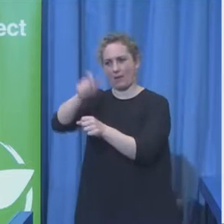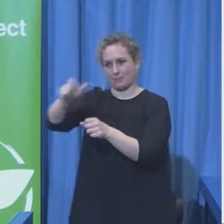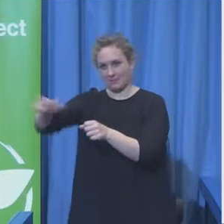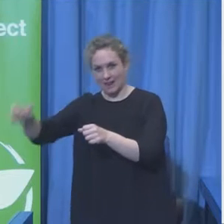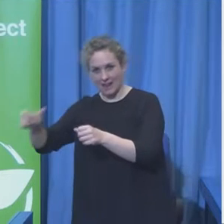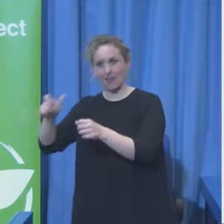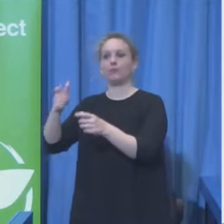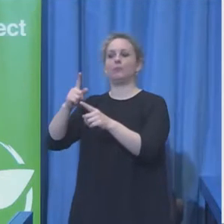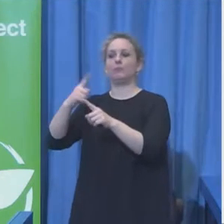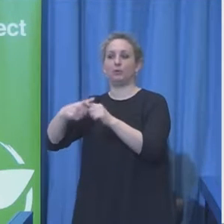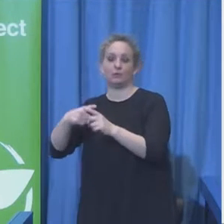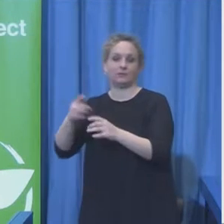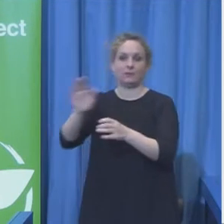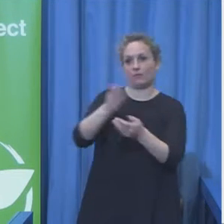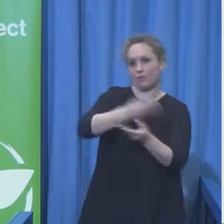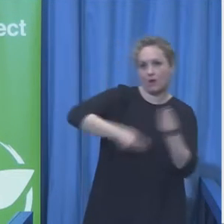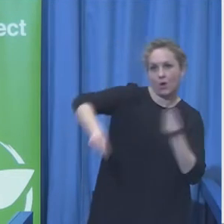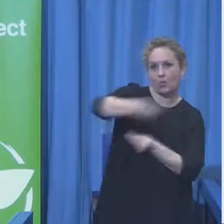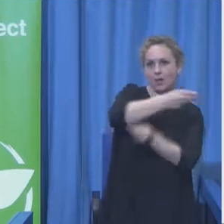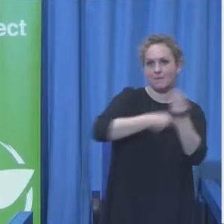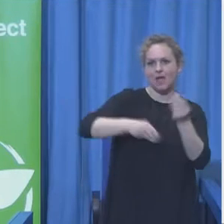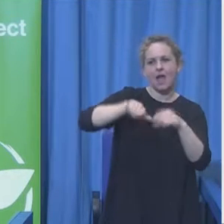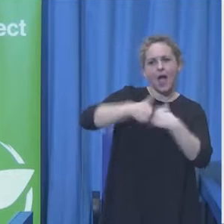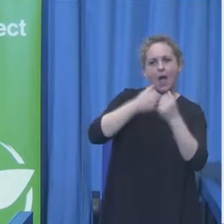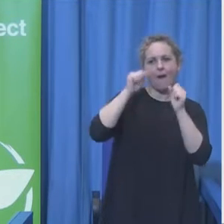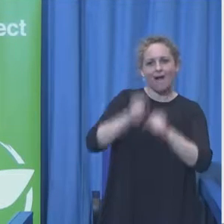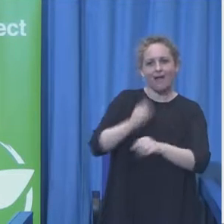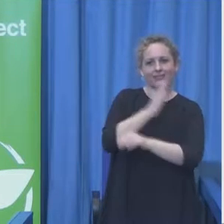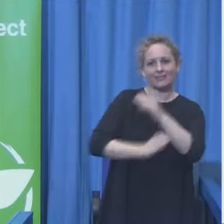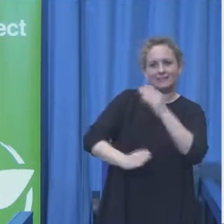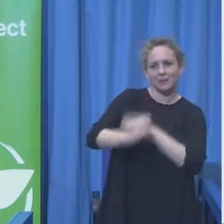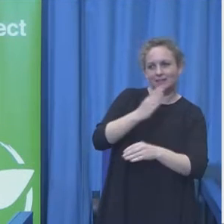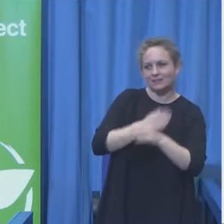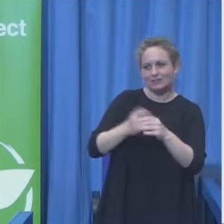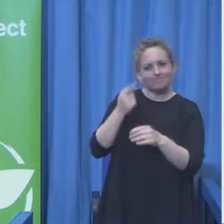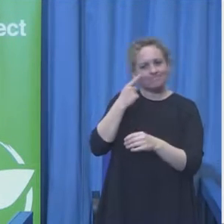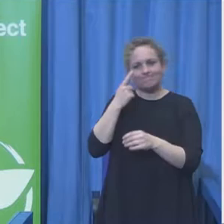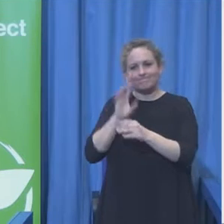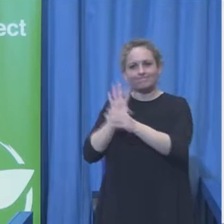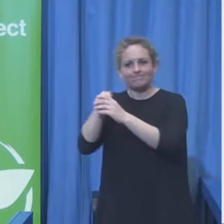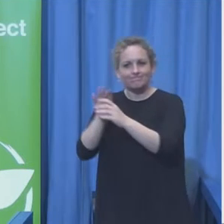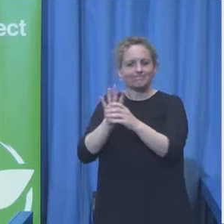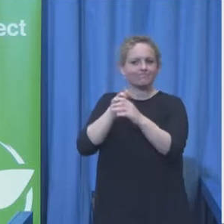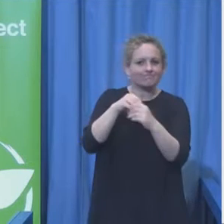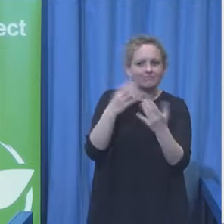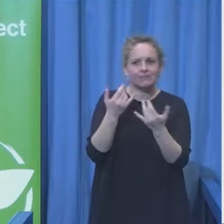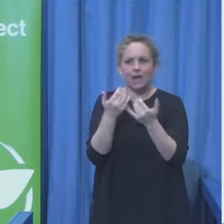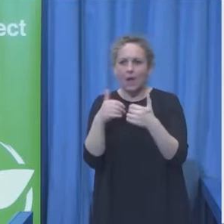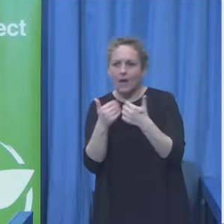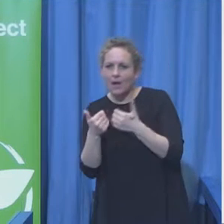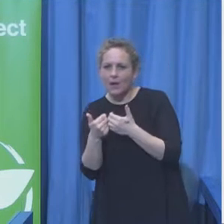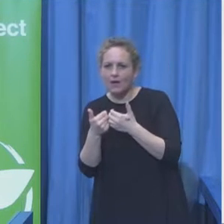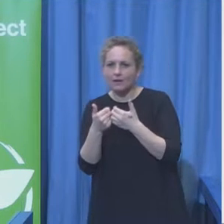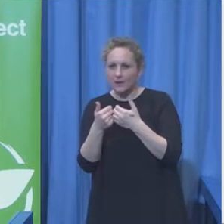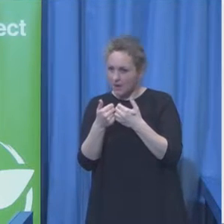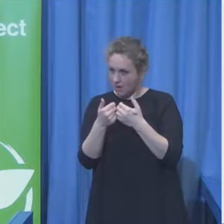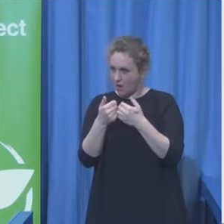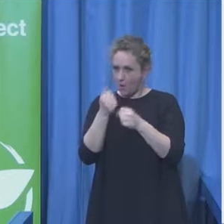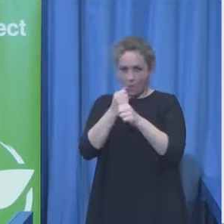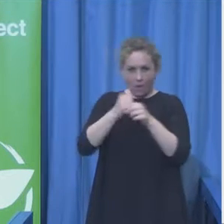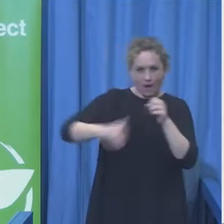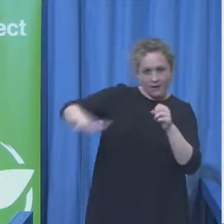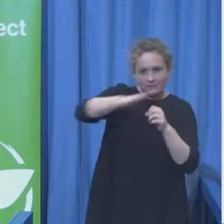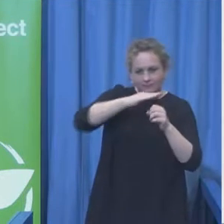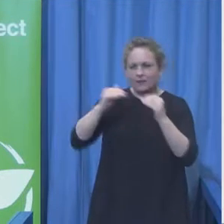also persons with disabilities when it comes to equal pay for work of equal value. And I think this